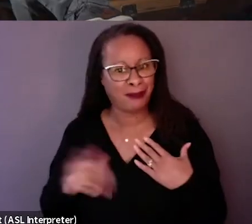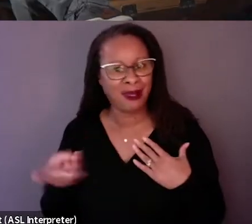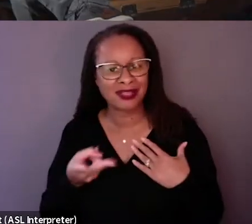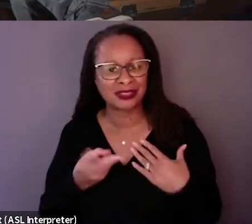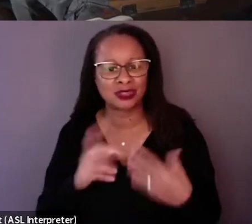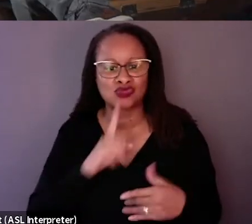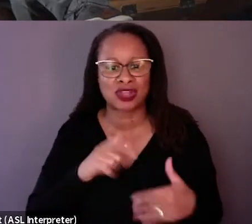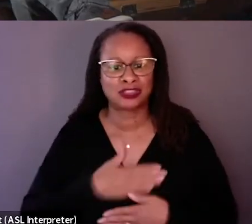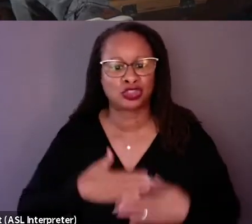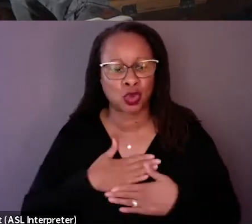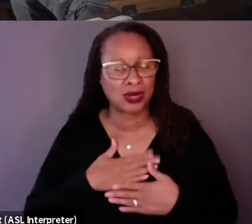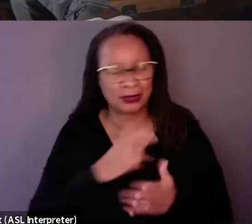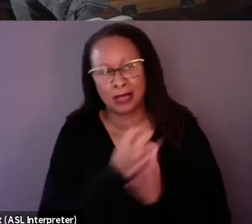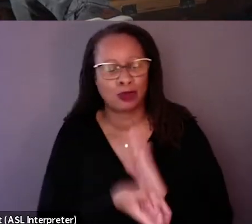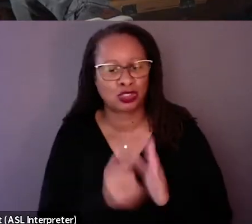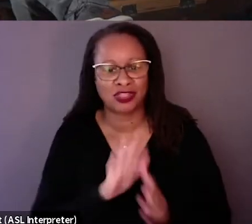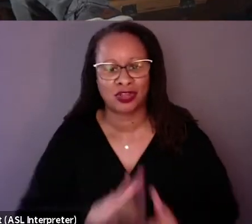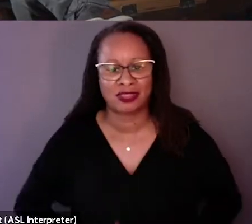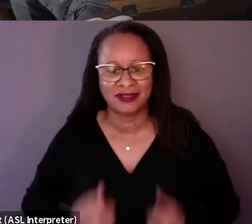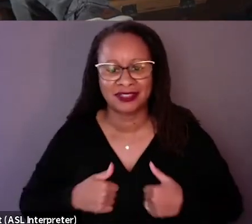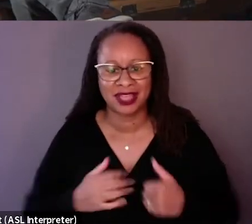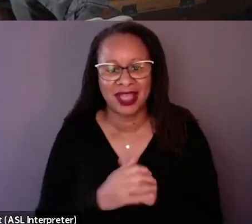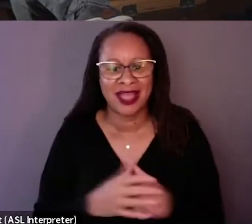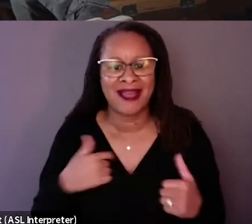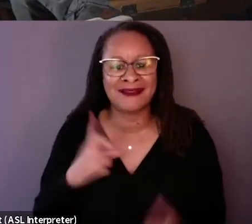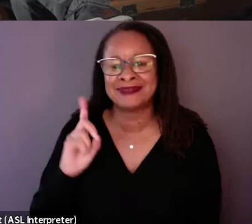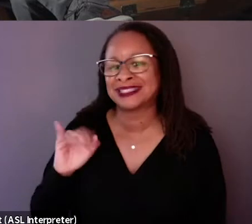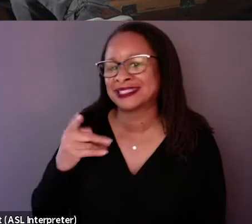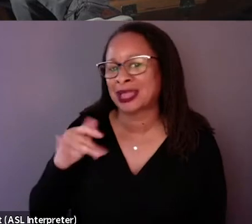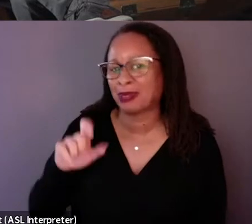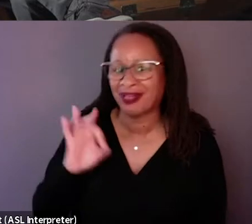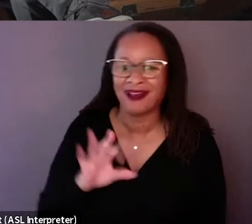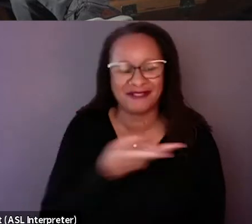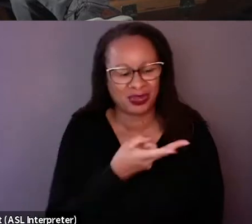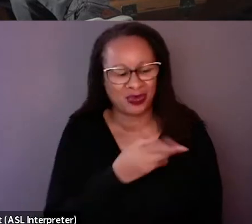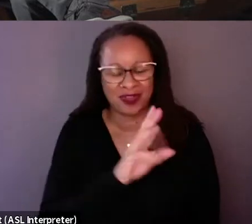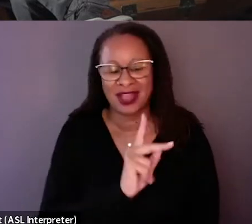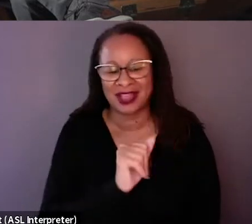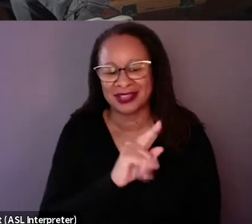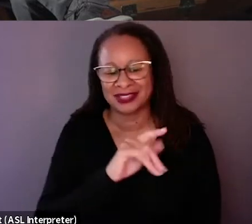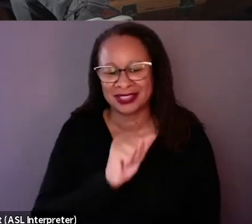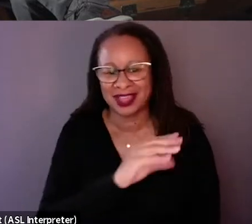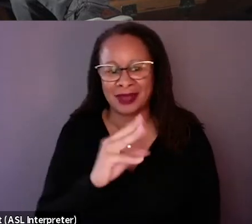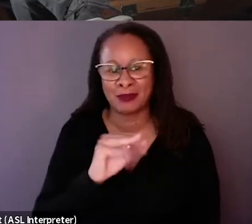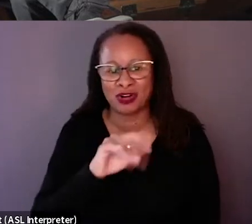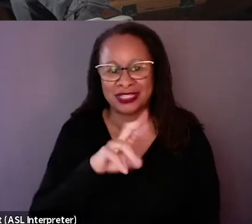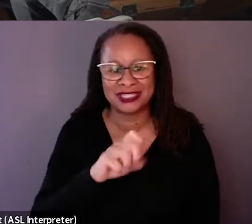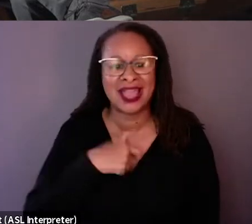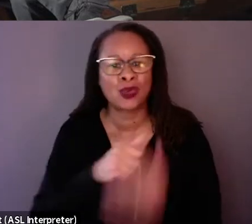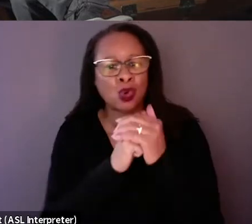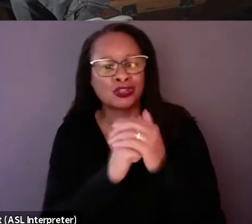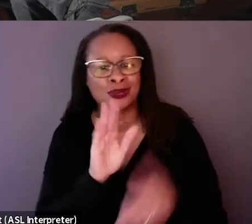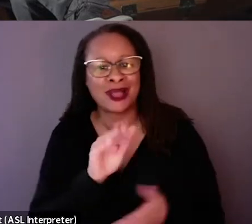such a joy to get to be immersed in their lives that I'm a disciple of Katia and Maurice. I worship at their volcano temple. So I